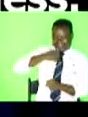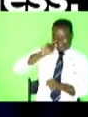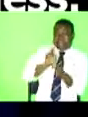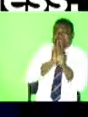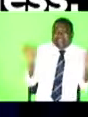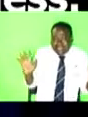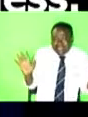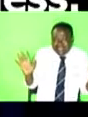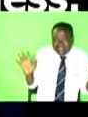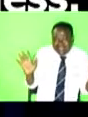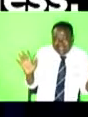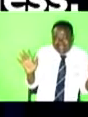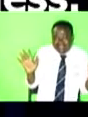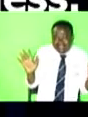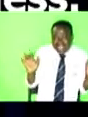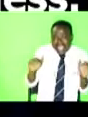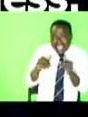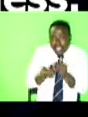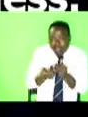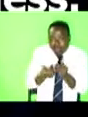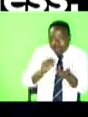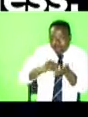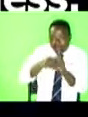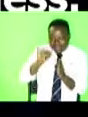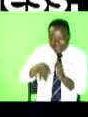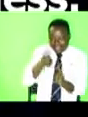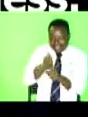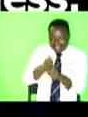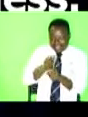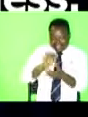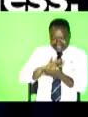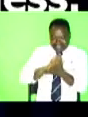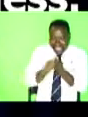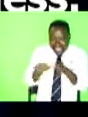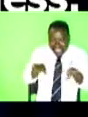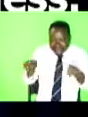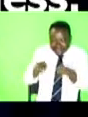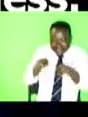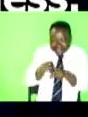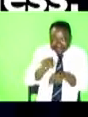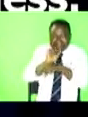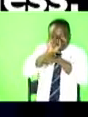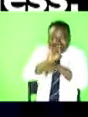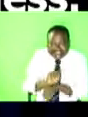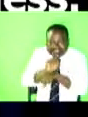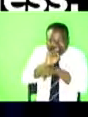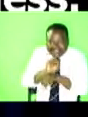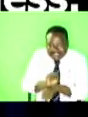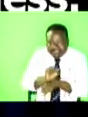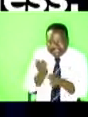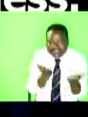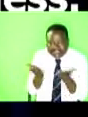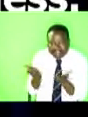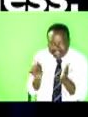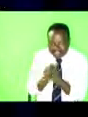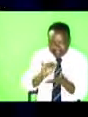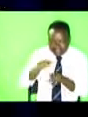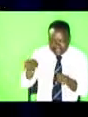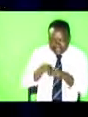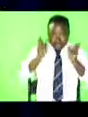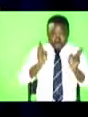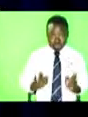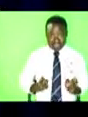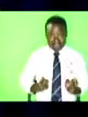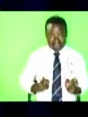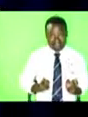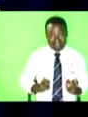Nothing. By taking the very nature of a servant, being made in human likeness. Now let's move